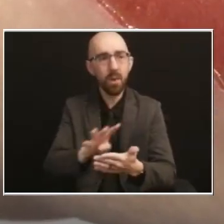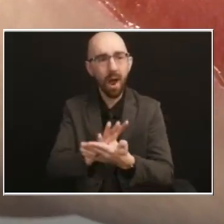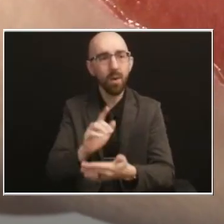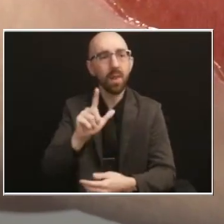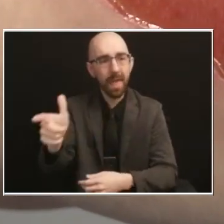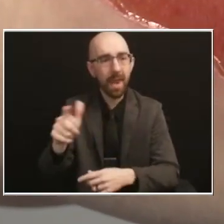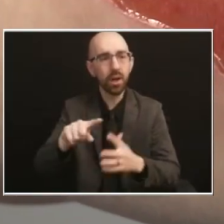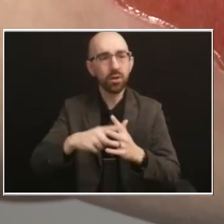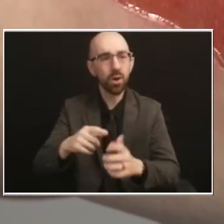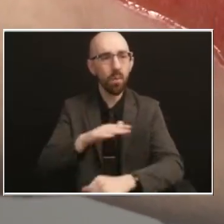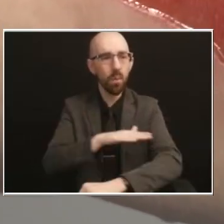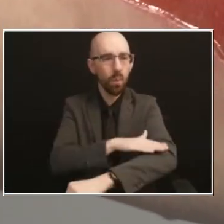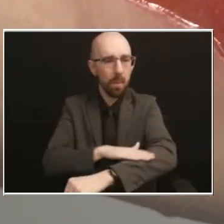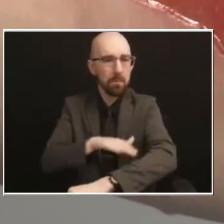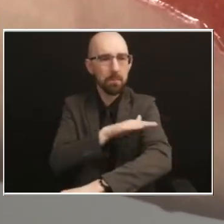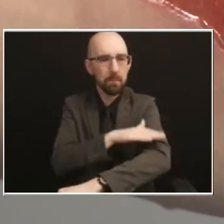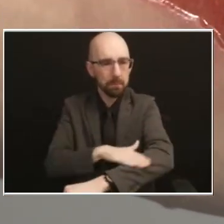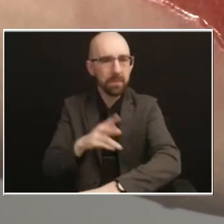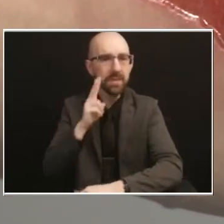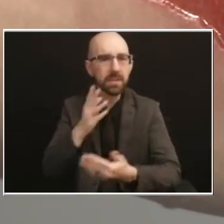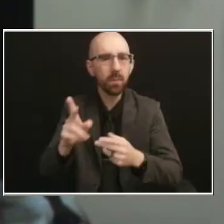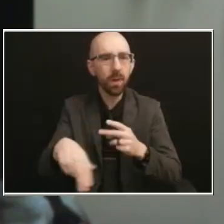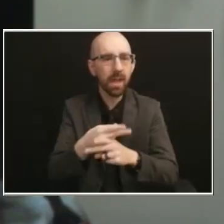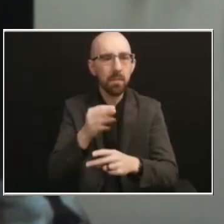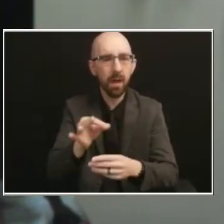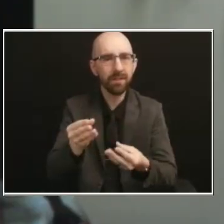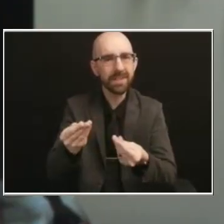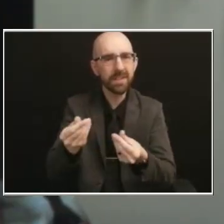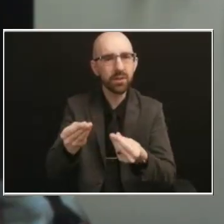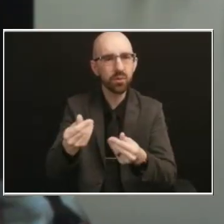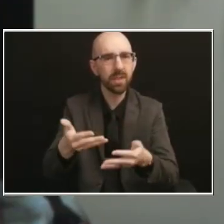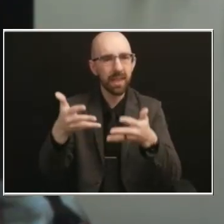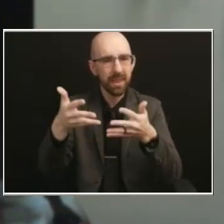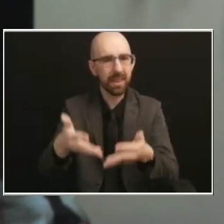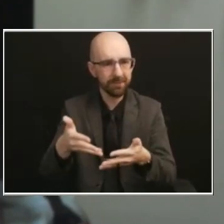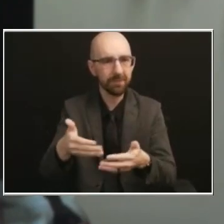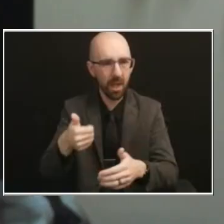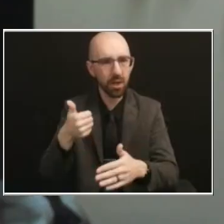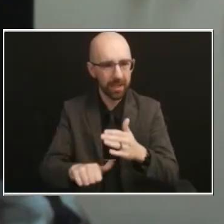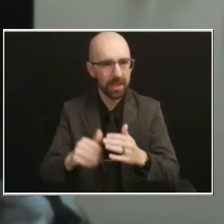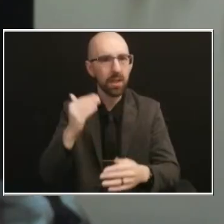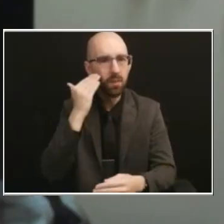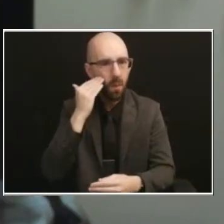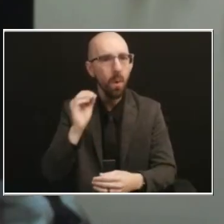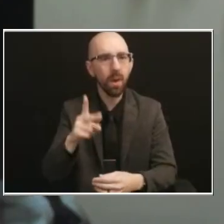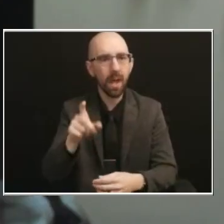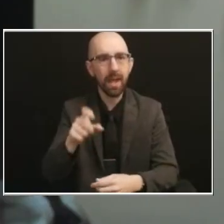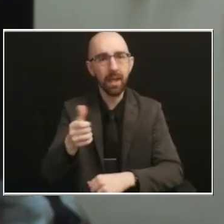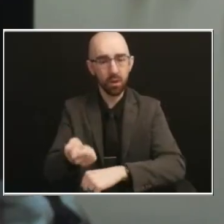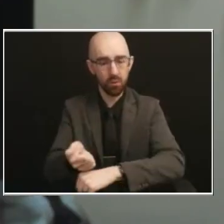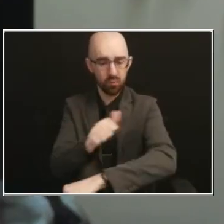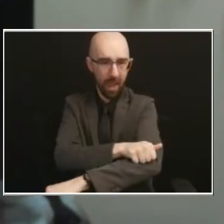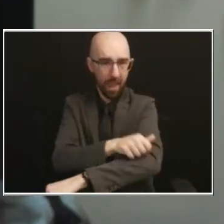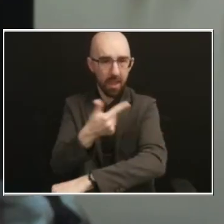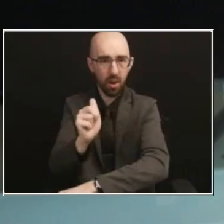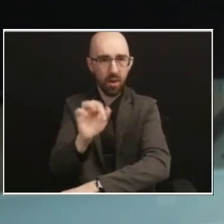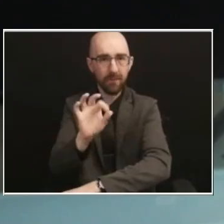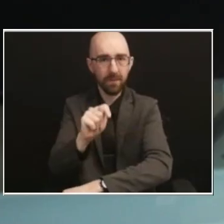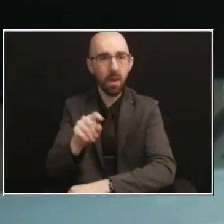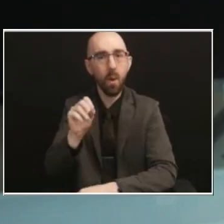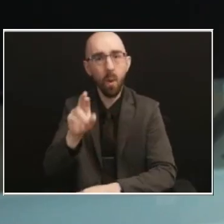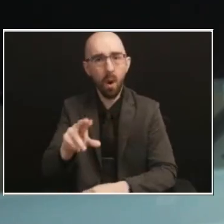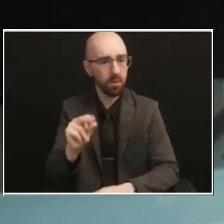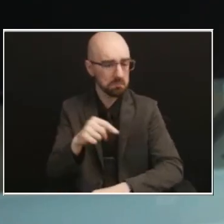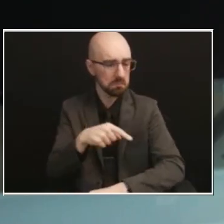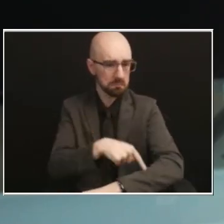it away to see what kind of tissue is left underneath and know, okay, I'm going to need to put a skin graft, or no, there's lots of healthy skin here, so we're not